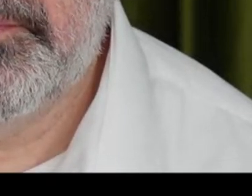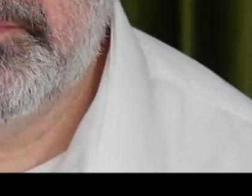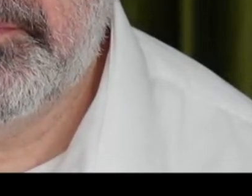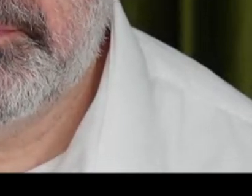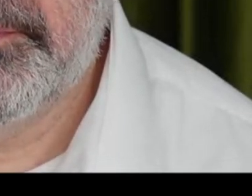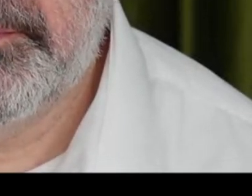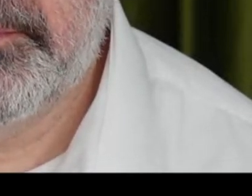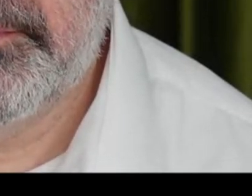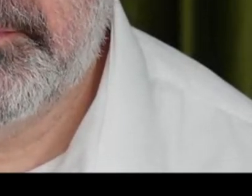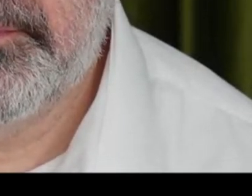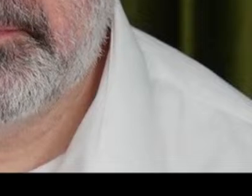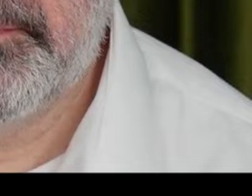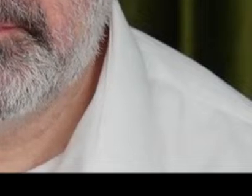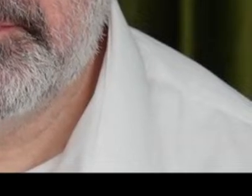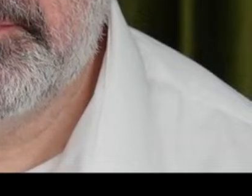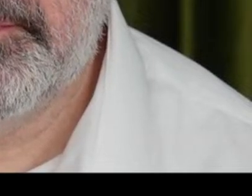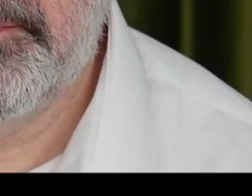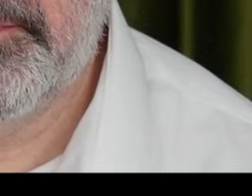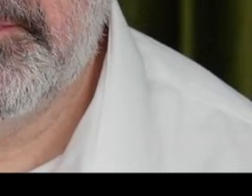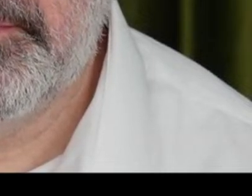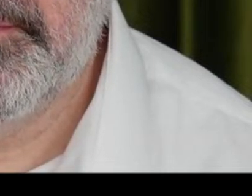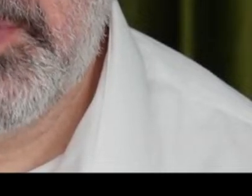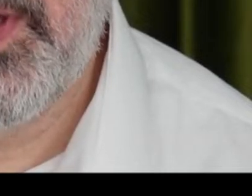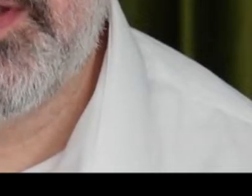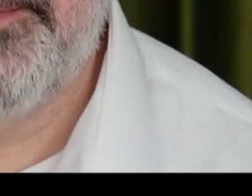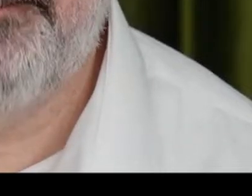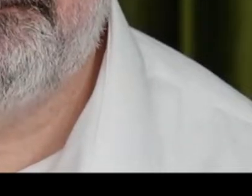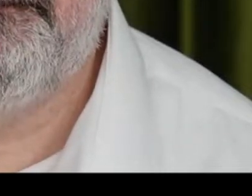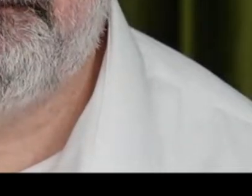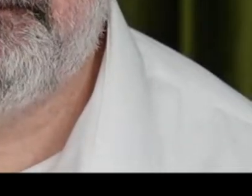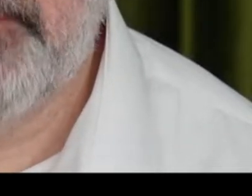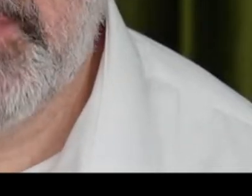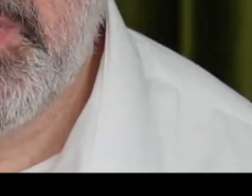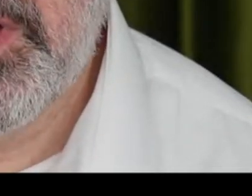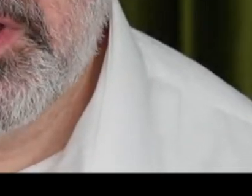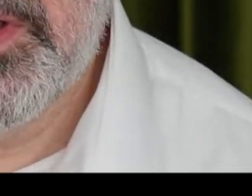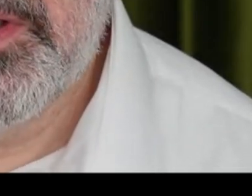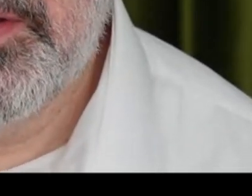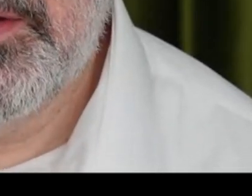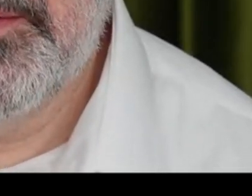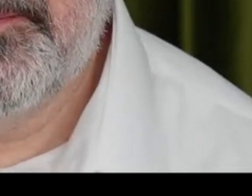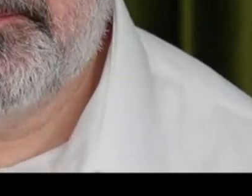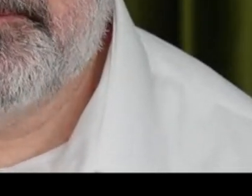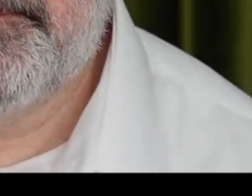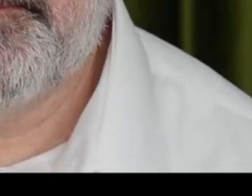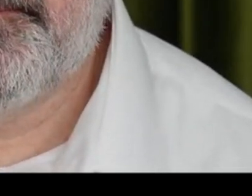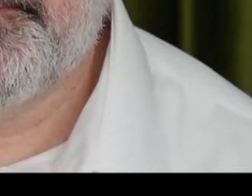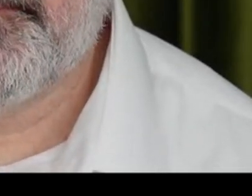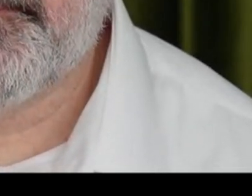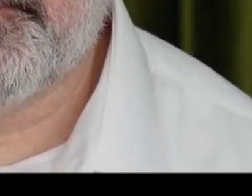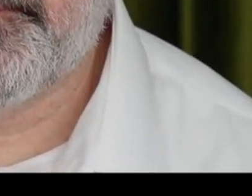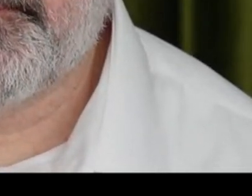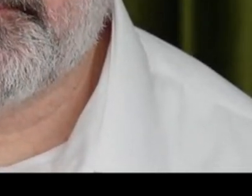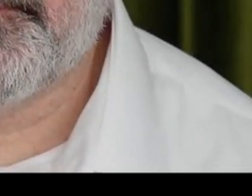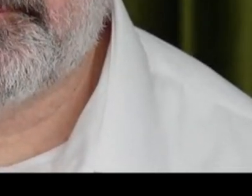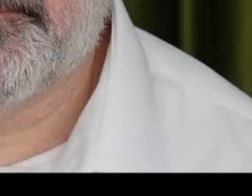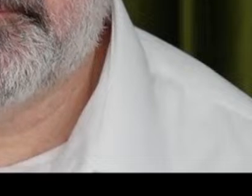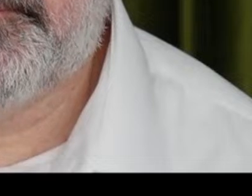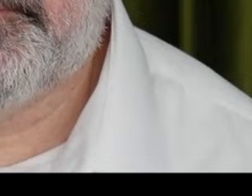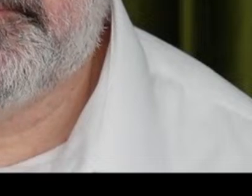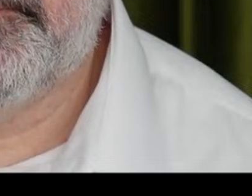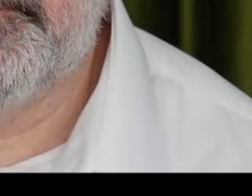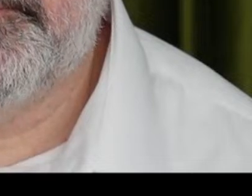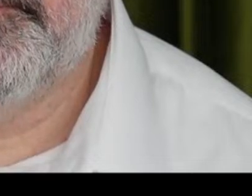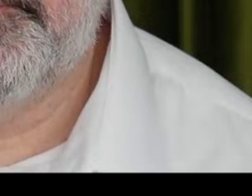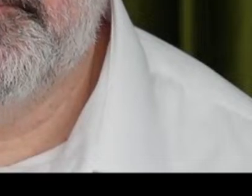you construct a country, or reconstruct a country, or make a country great again. So I